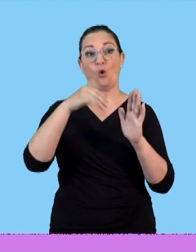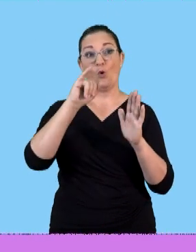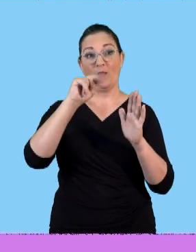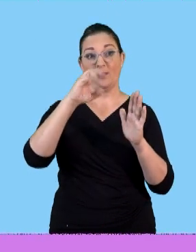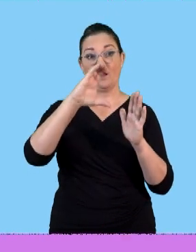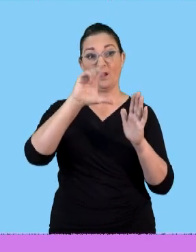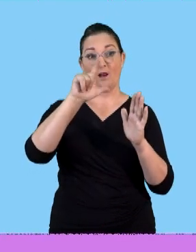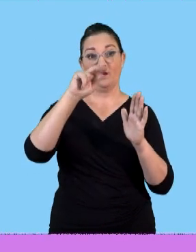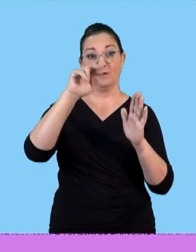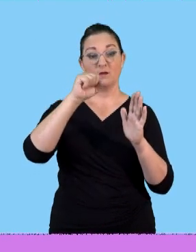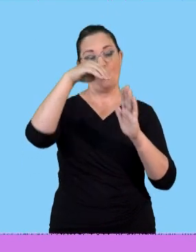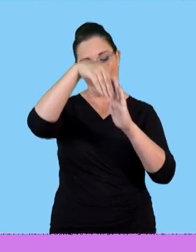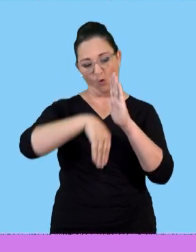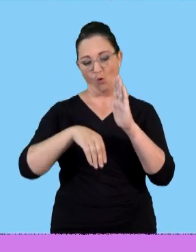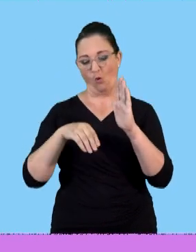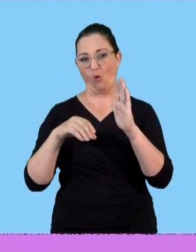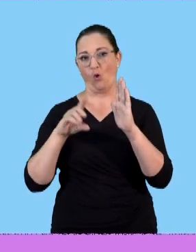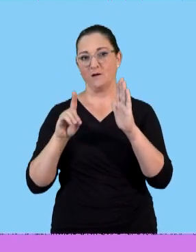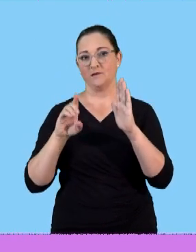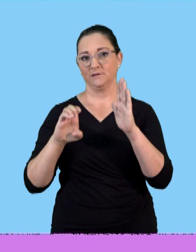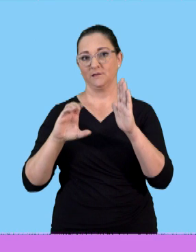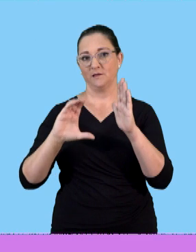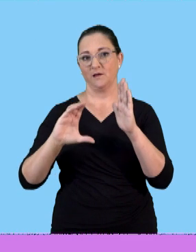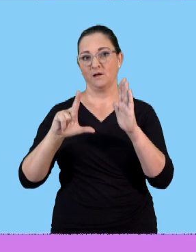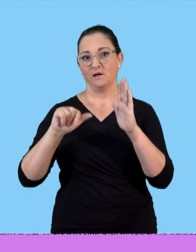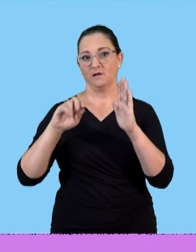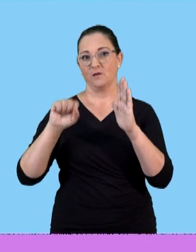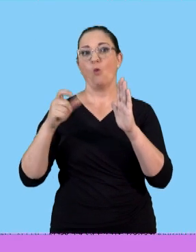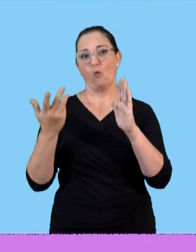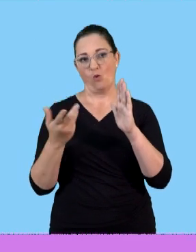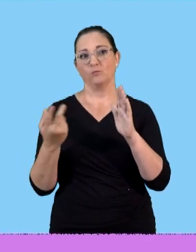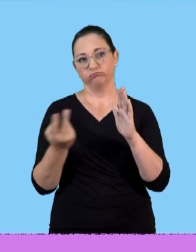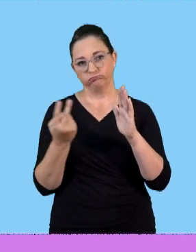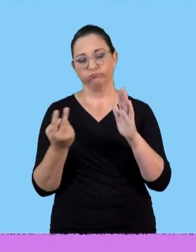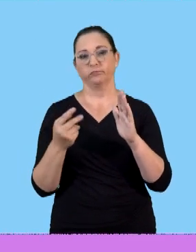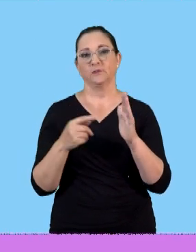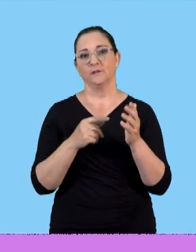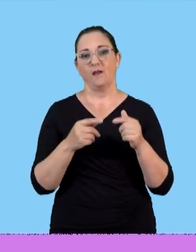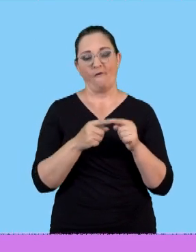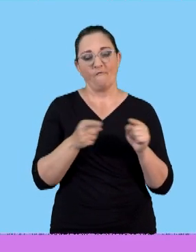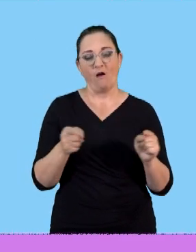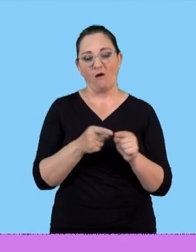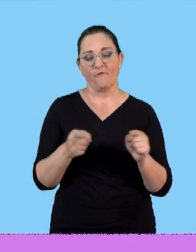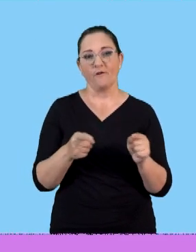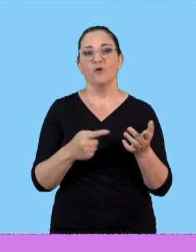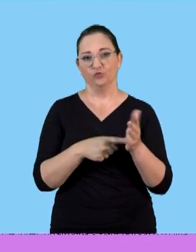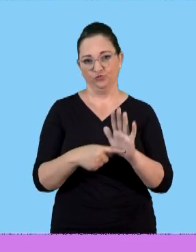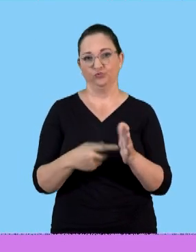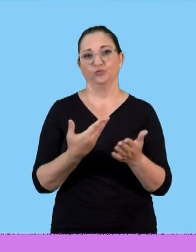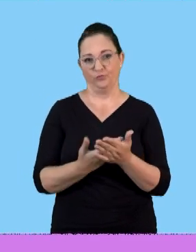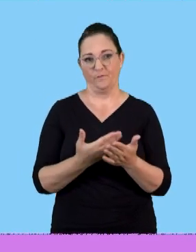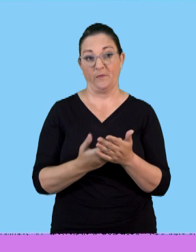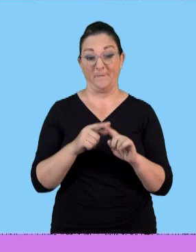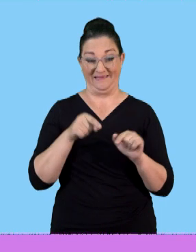your declines, your downhills, and sometimes the distances may also be shown on your elevation